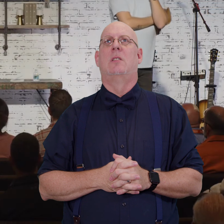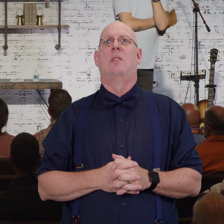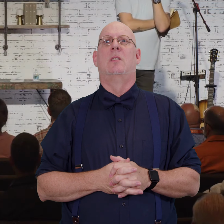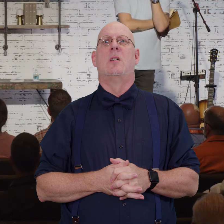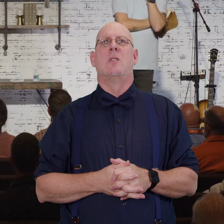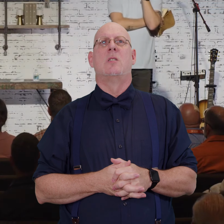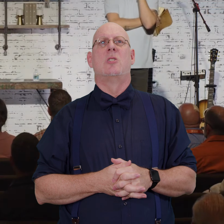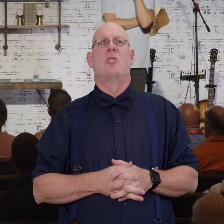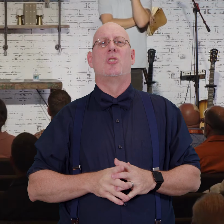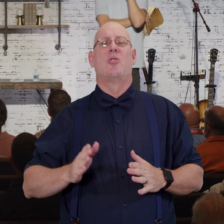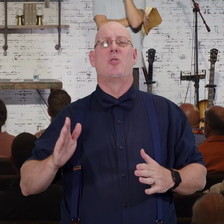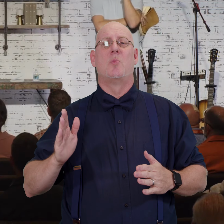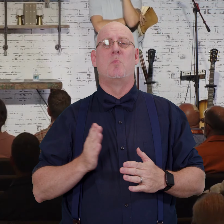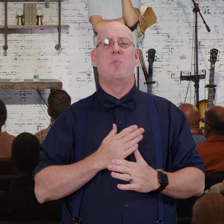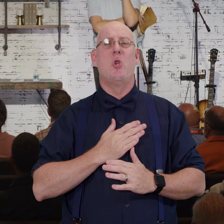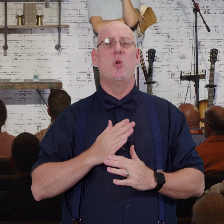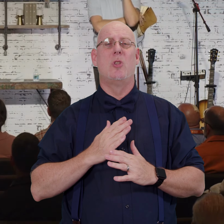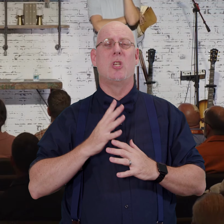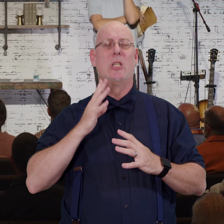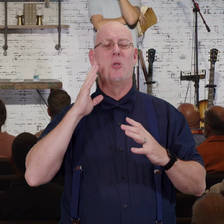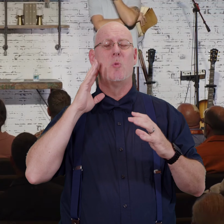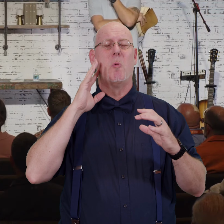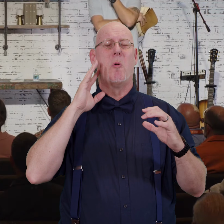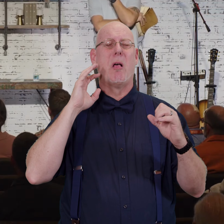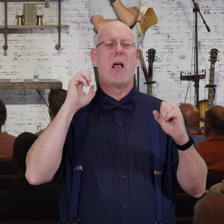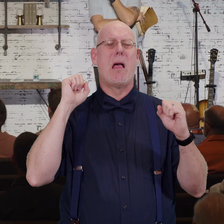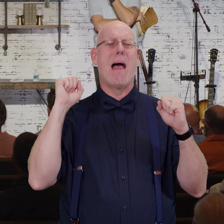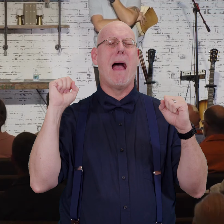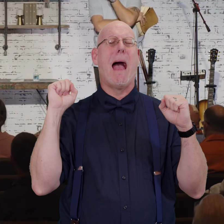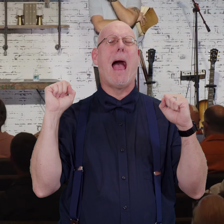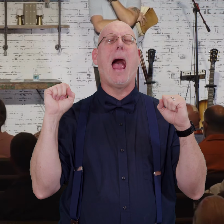and the music is so loud.